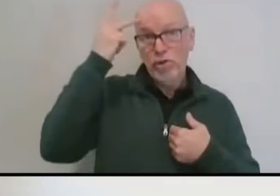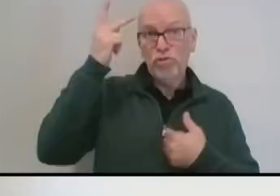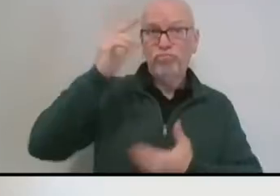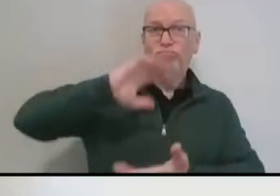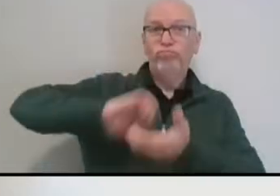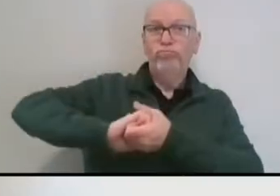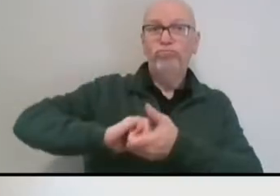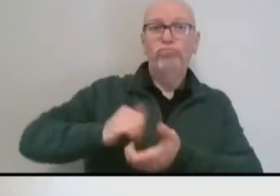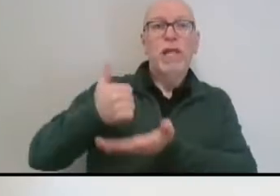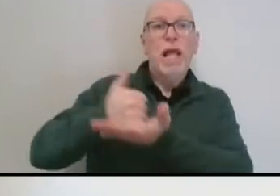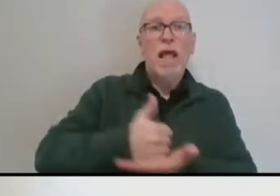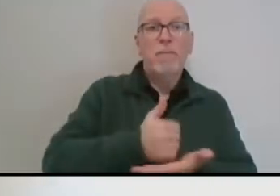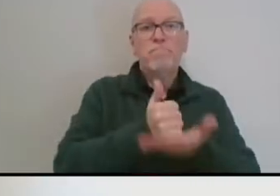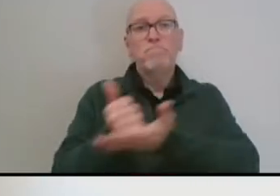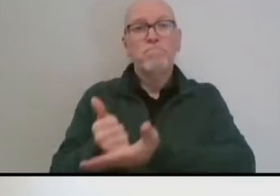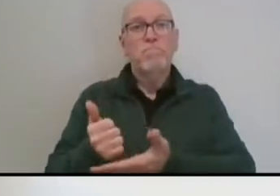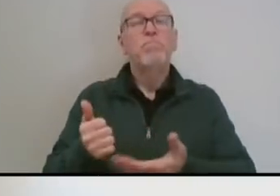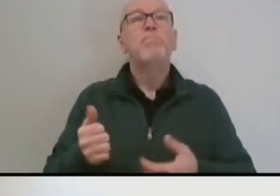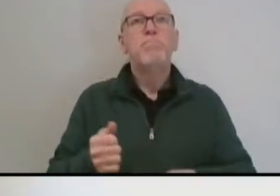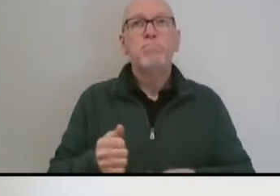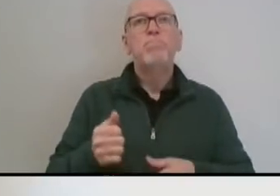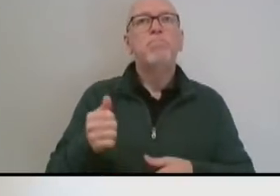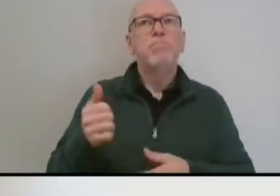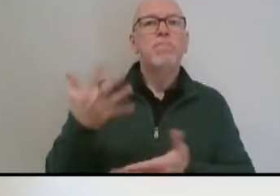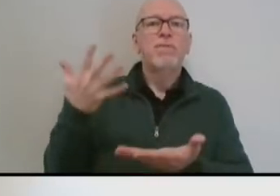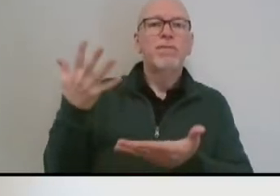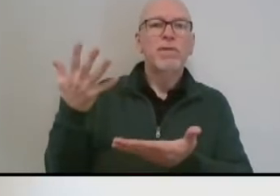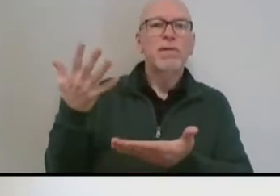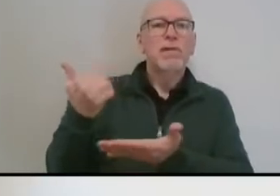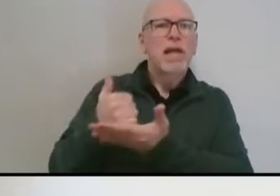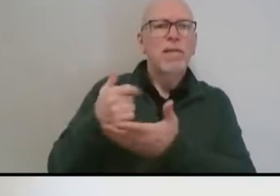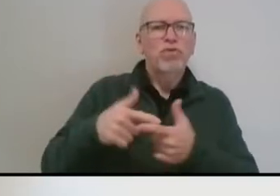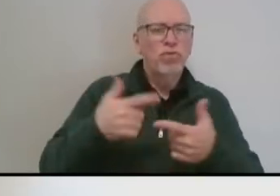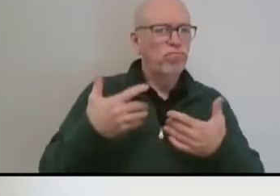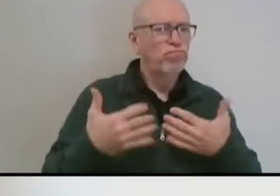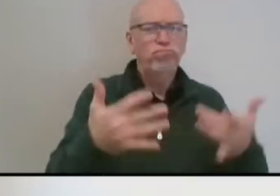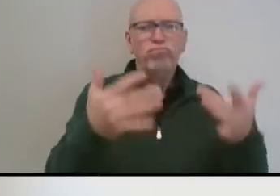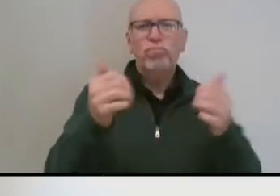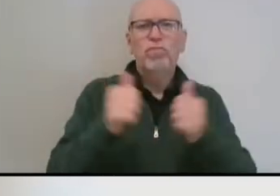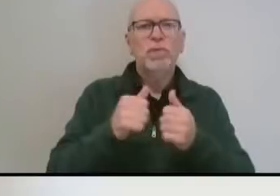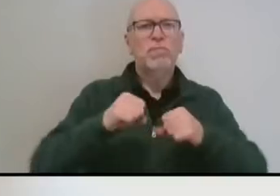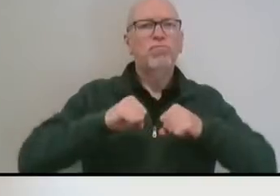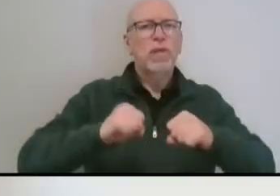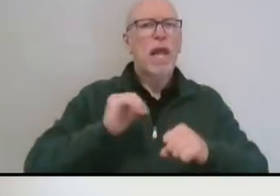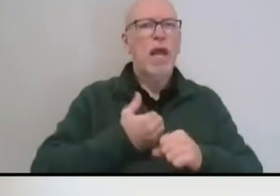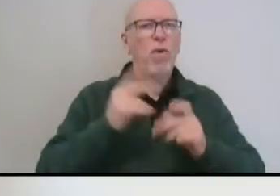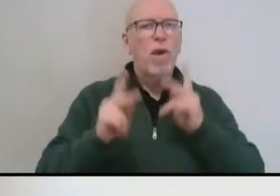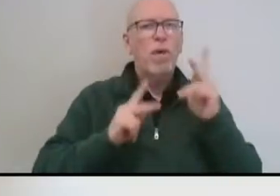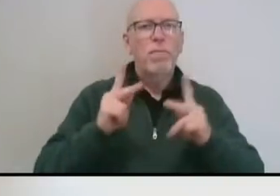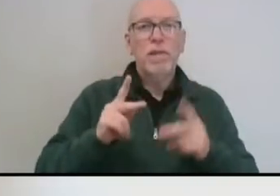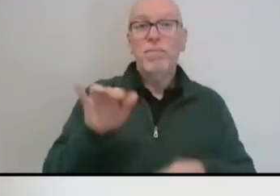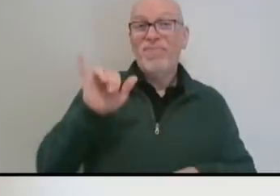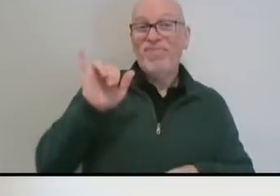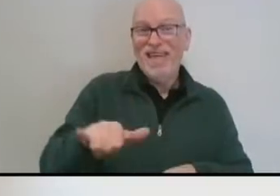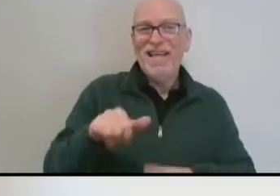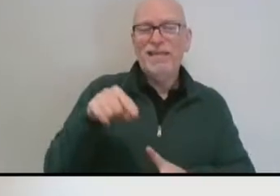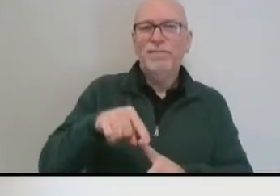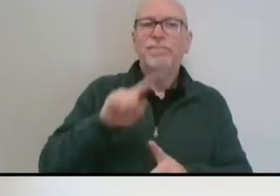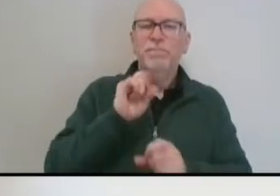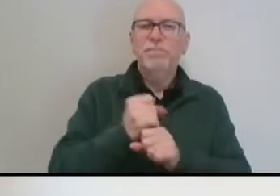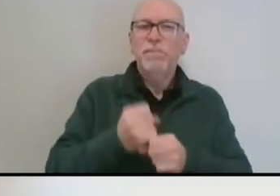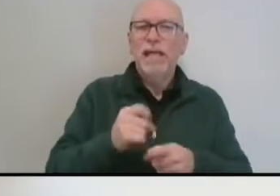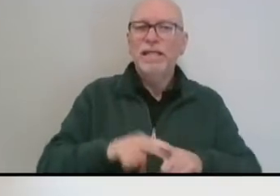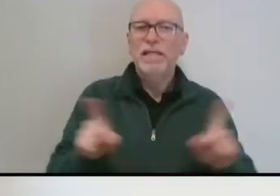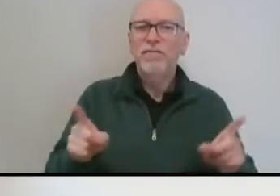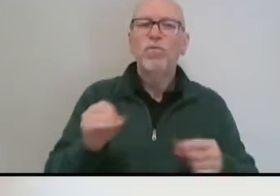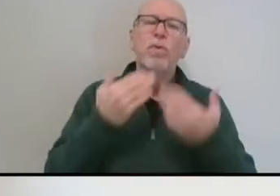that help you to put forth some of these things to protect our population, that's where you're able to make a difference.